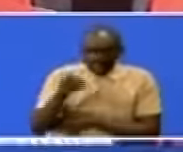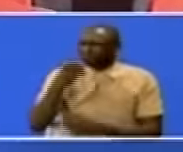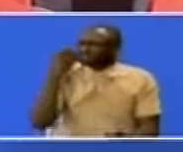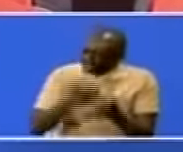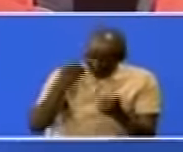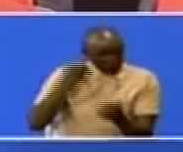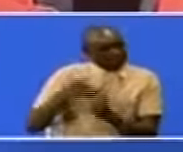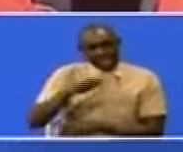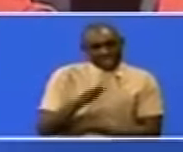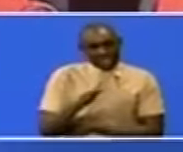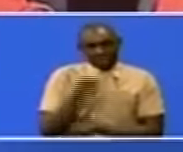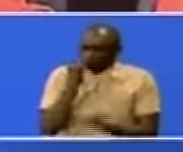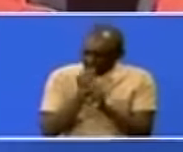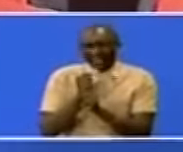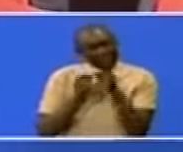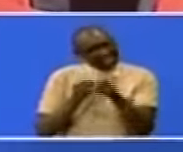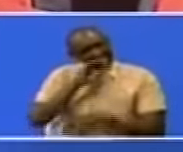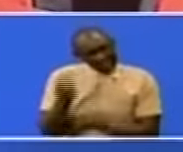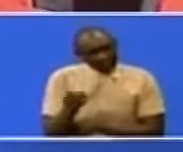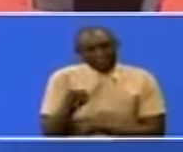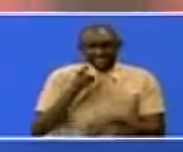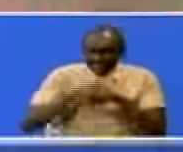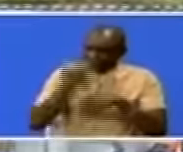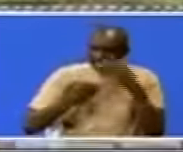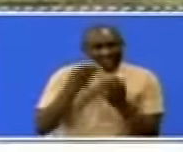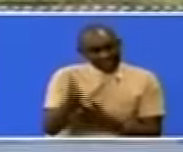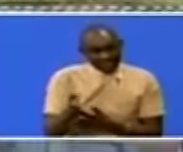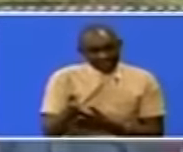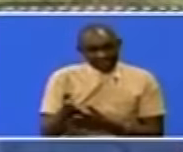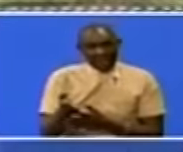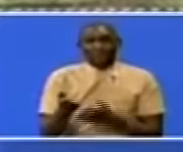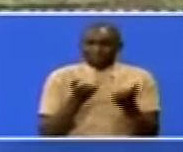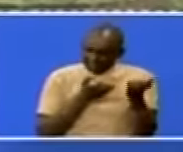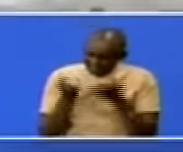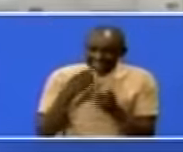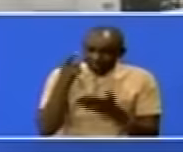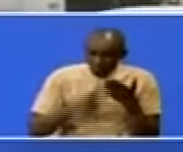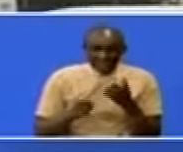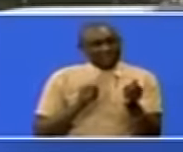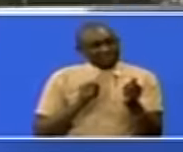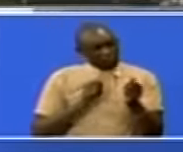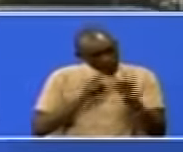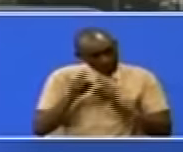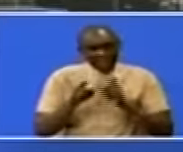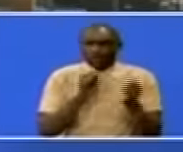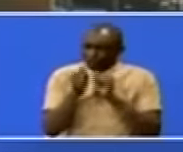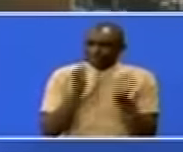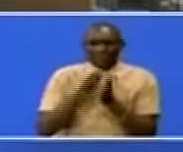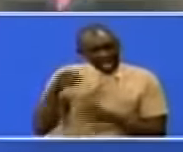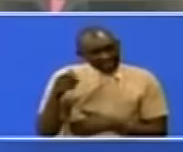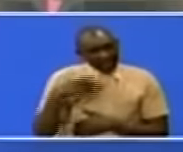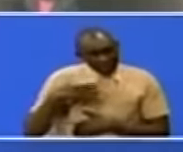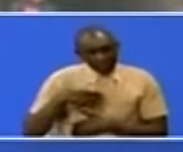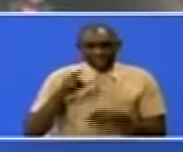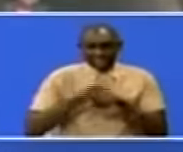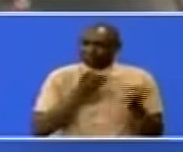difficult mainly when it comes to road construction. This has made Kenya uncompetitive on the global stage as exports